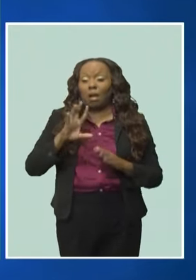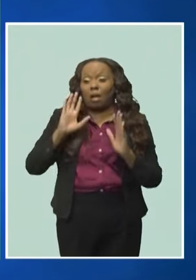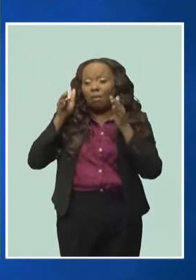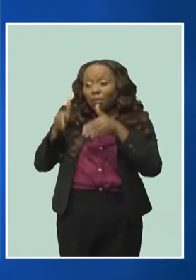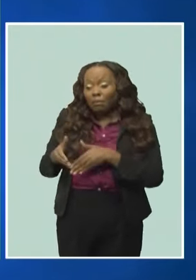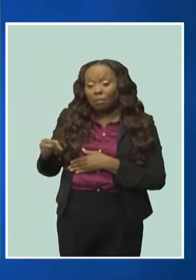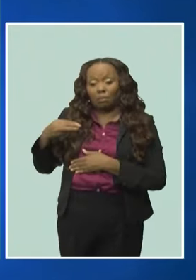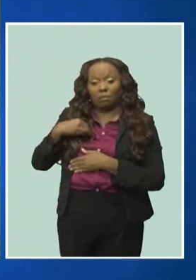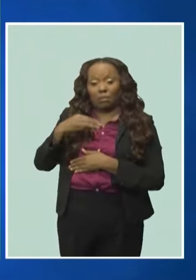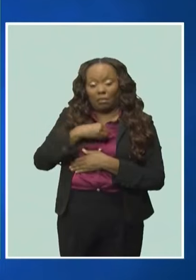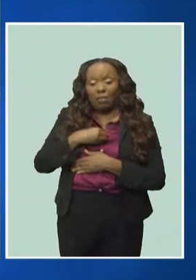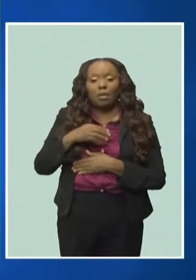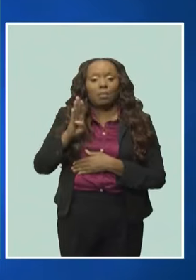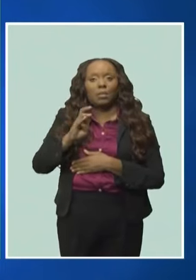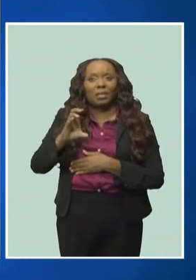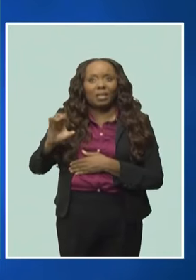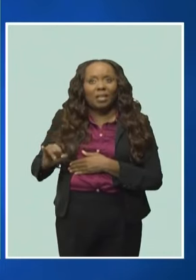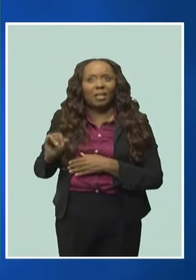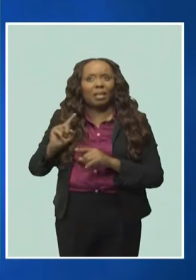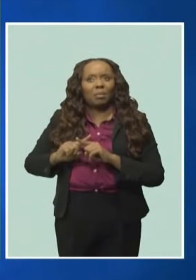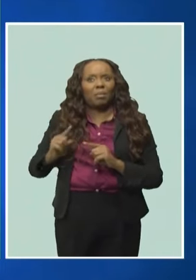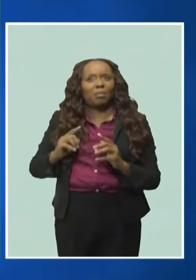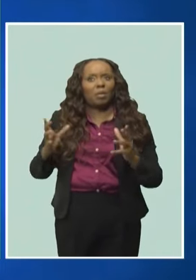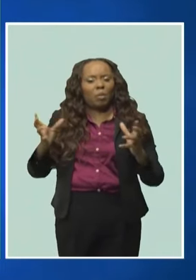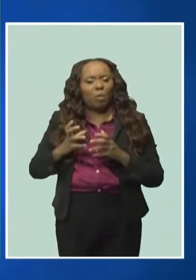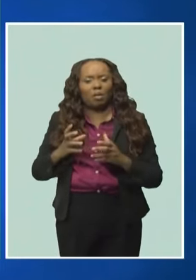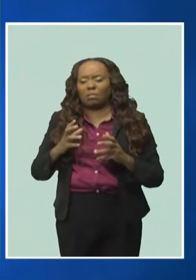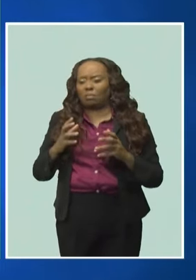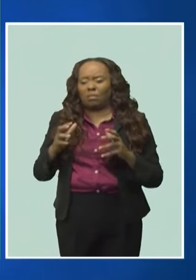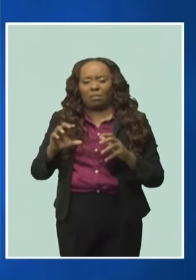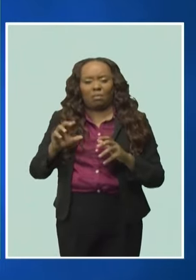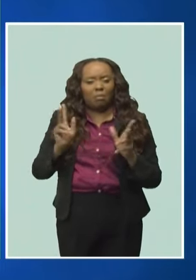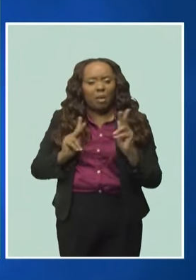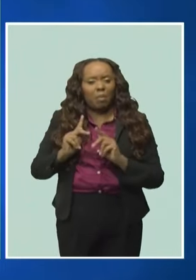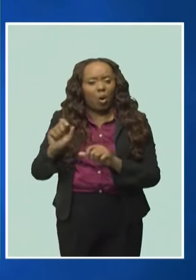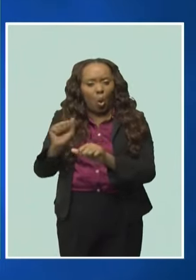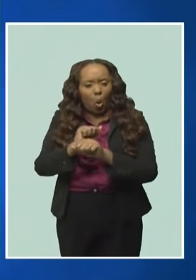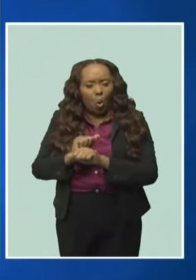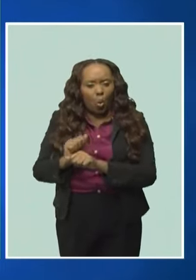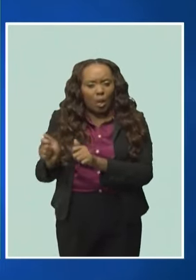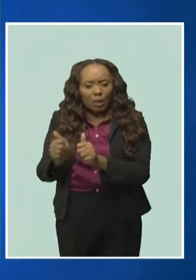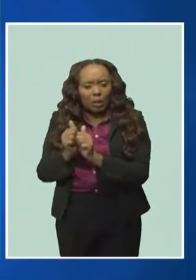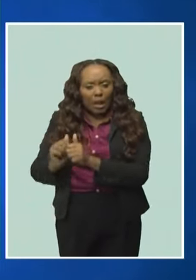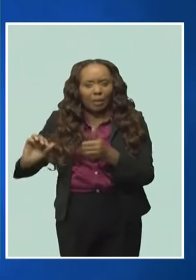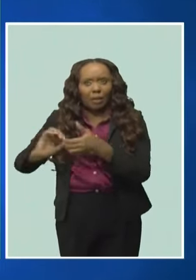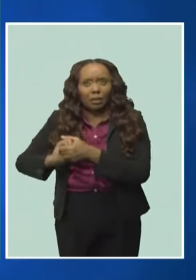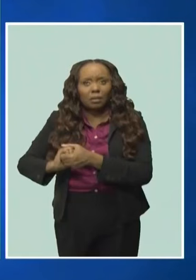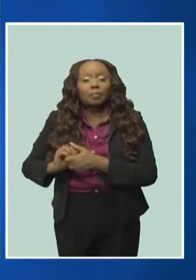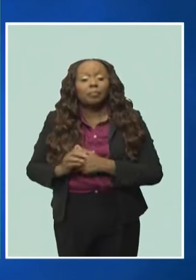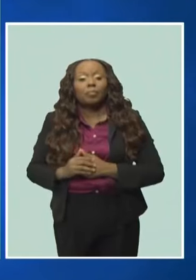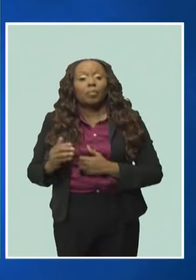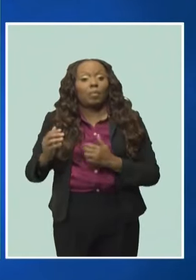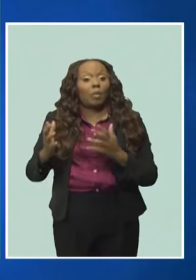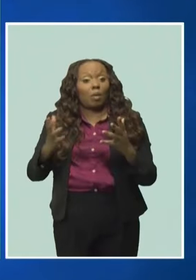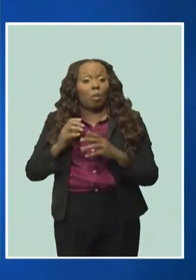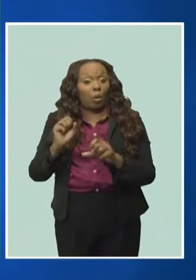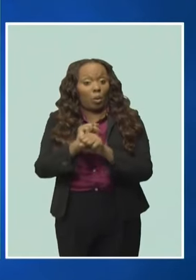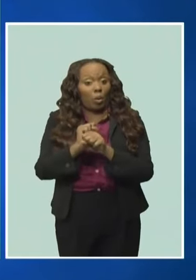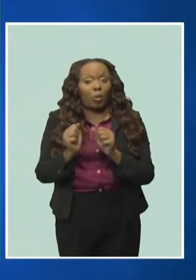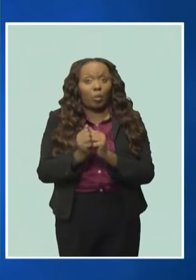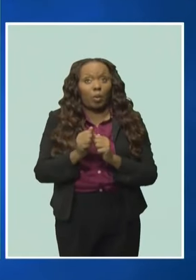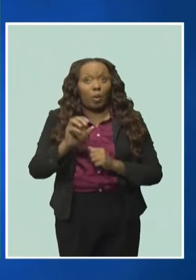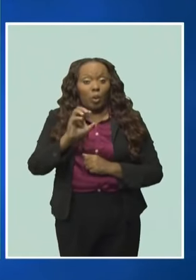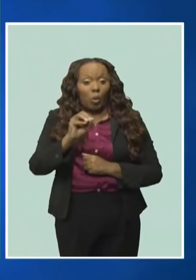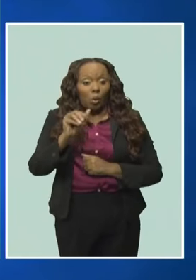and they are looking beyond the summit to pool resources. The chamber is engaging with, for example, the OAS